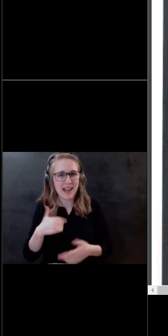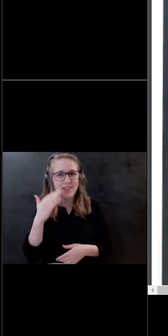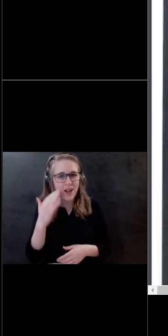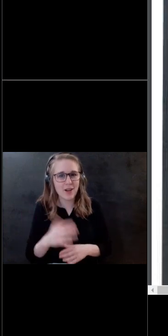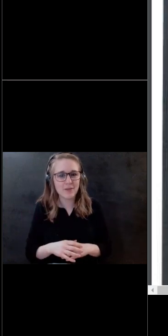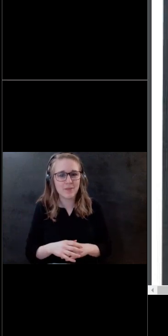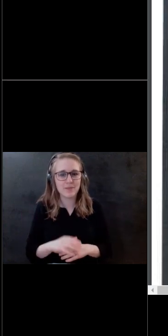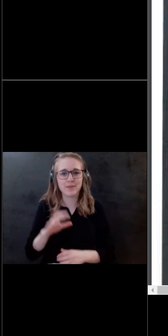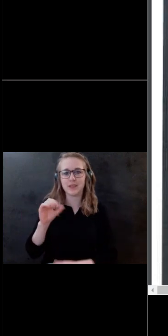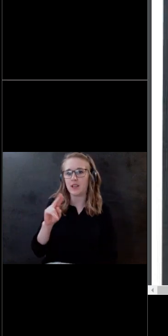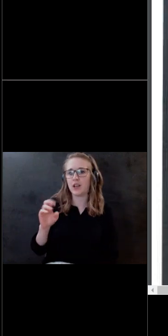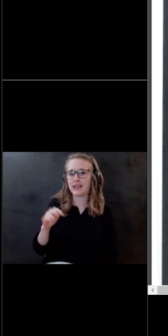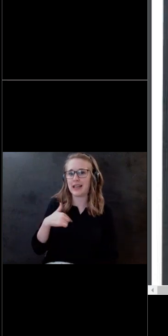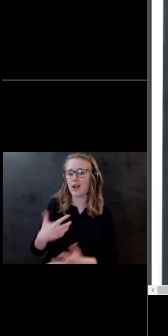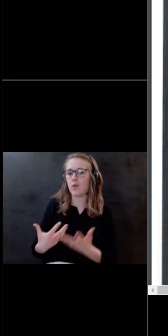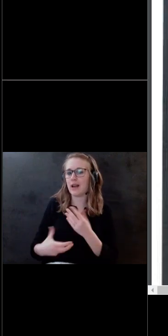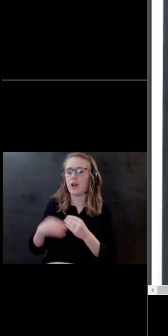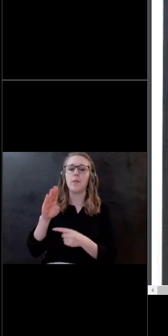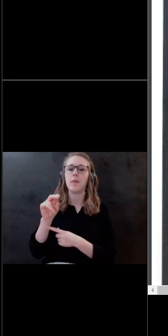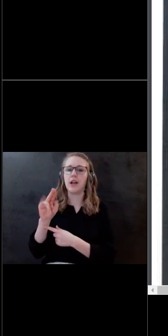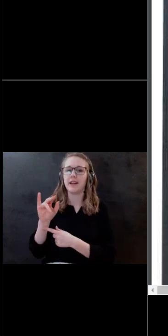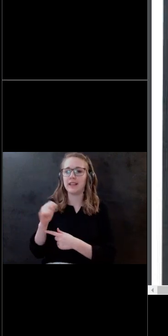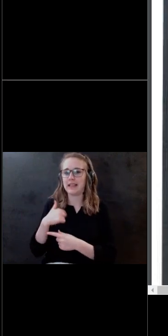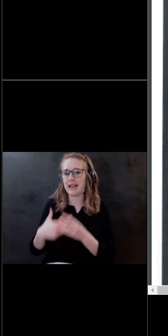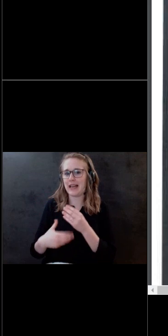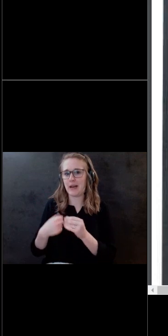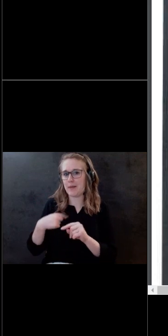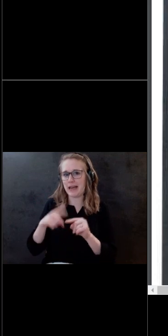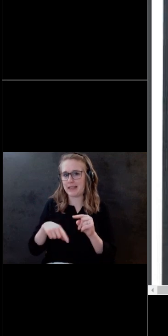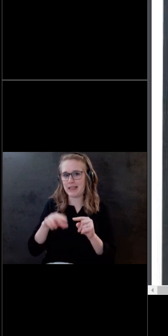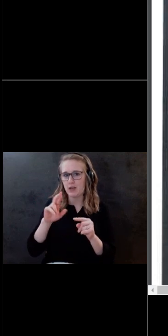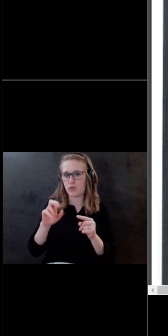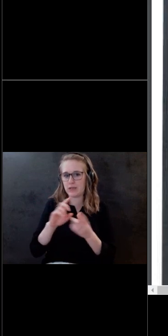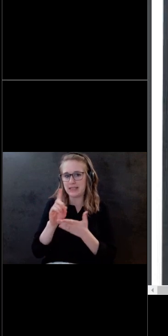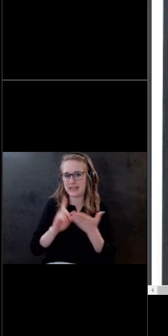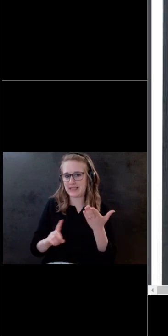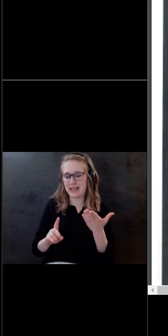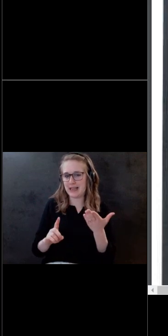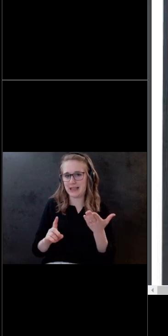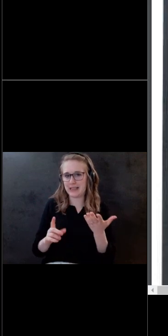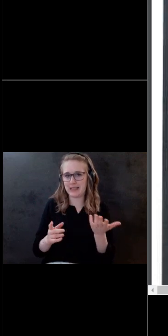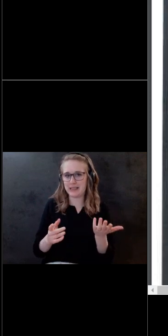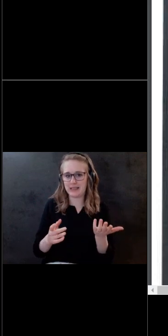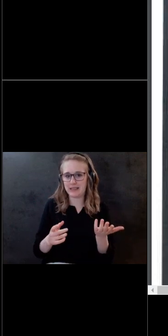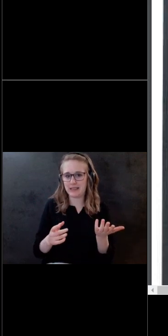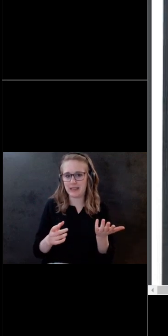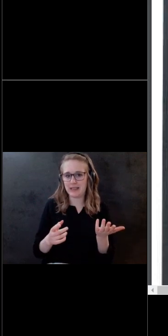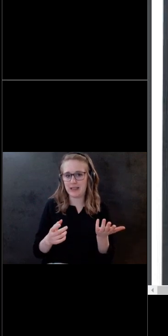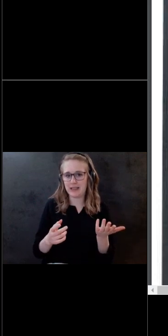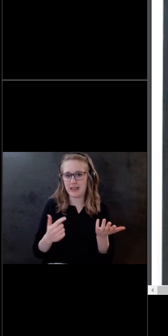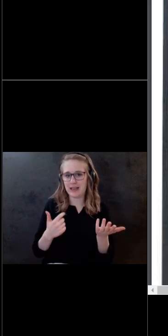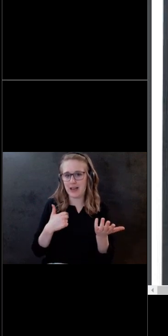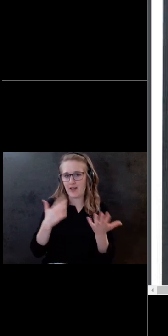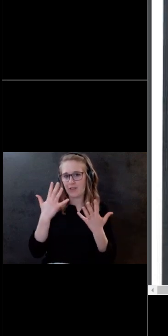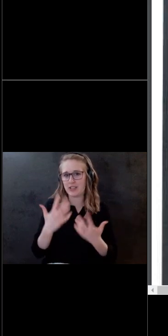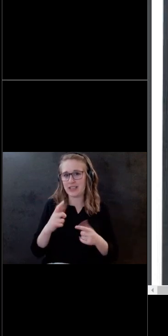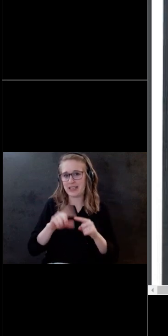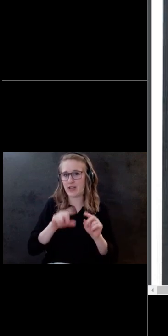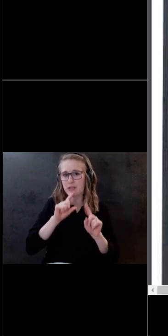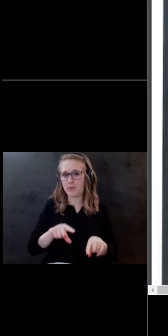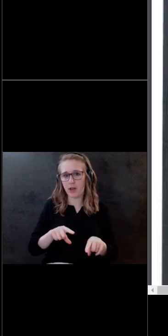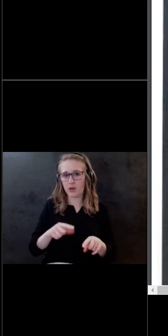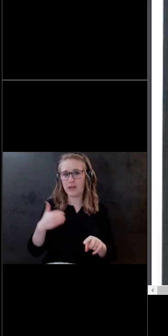If I can just add though, I can't redesign on the dais, nor can you. Unfortunately, I can't respond. We have a